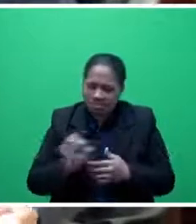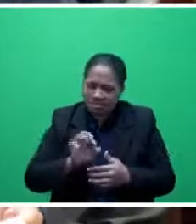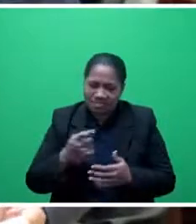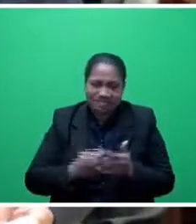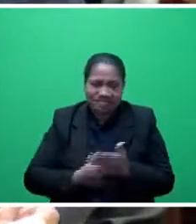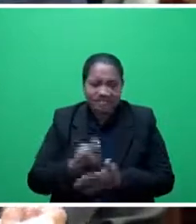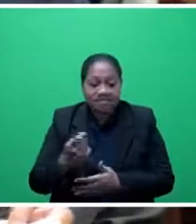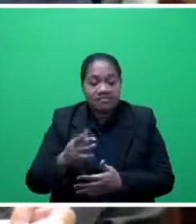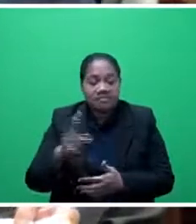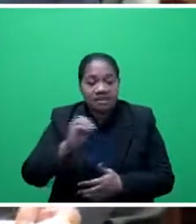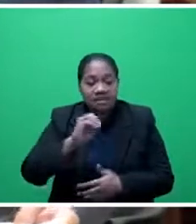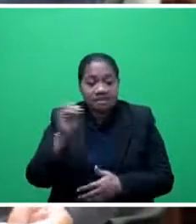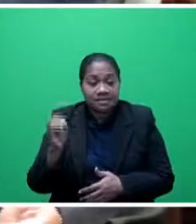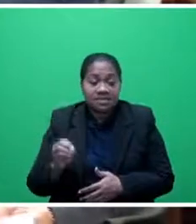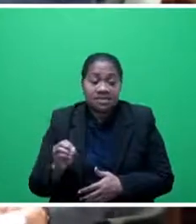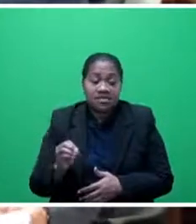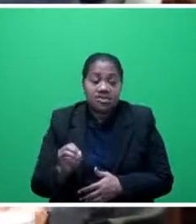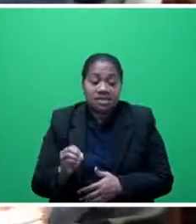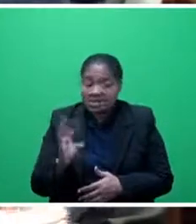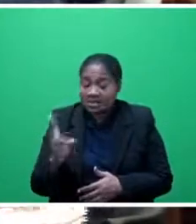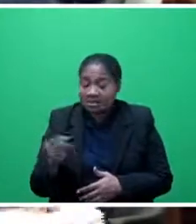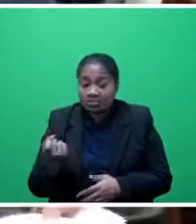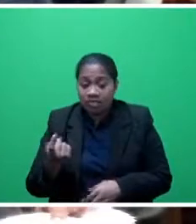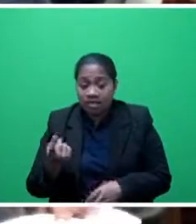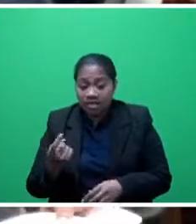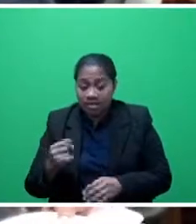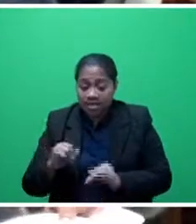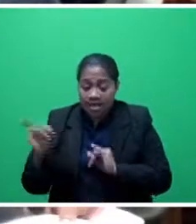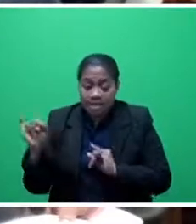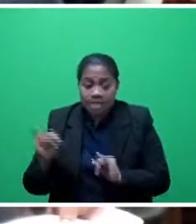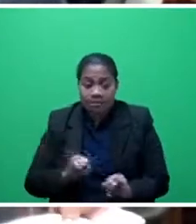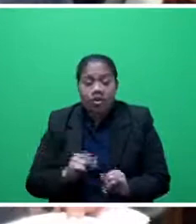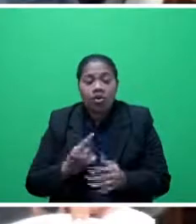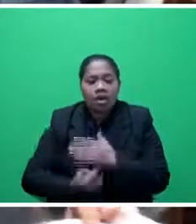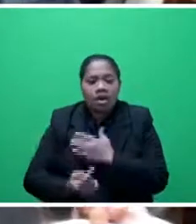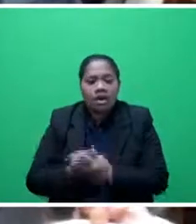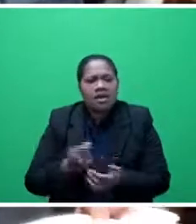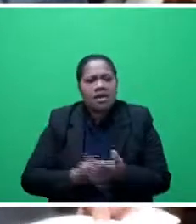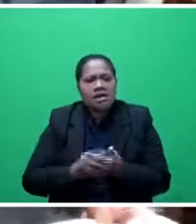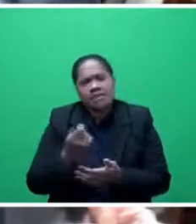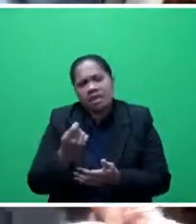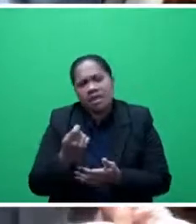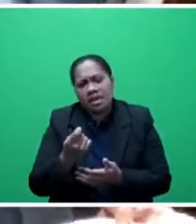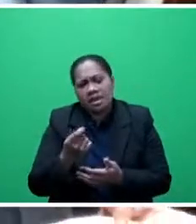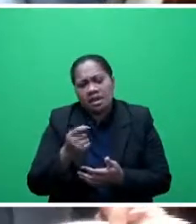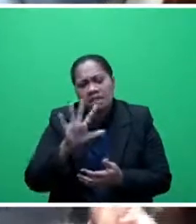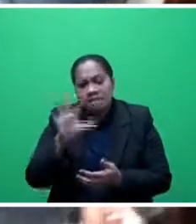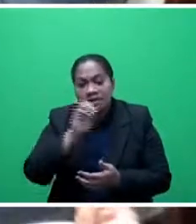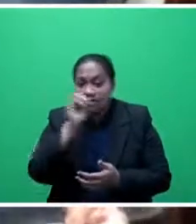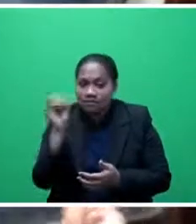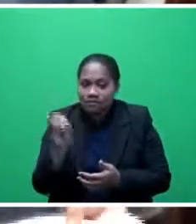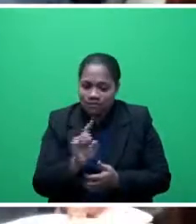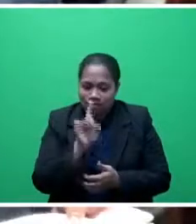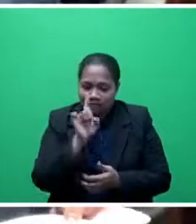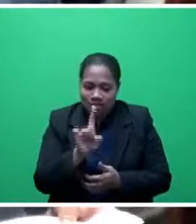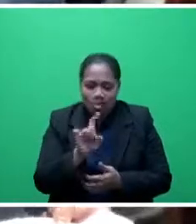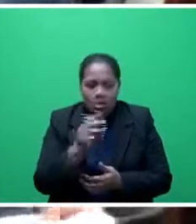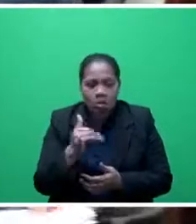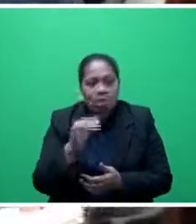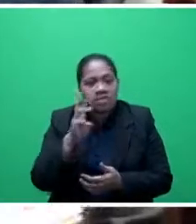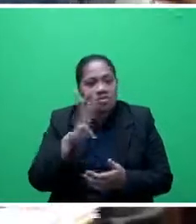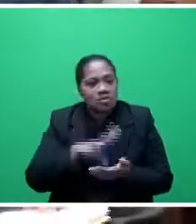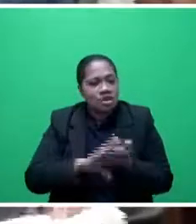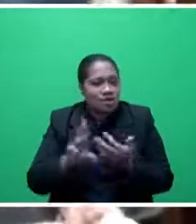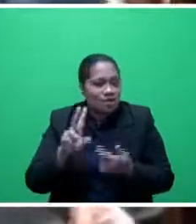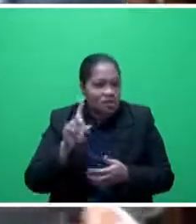the importation. If somebody imported it, they had to pay, like specific rates for $5 on one item, $3 on one item,